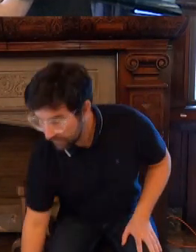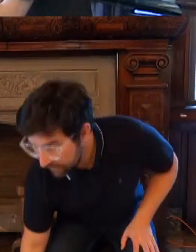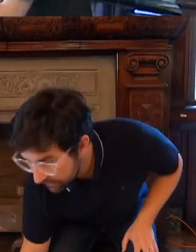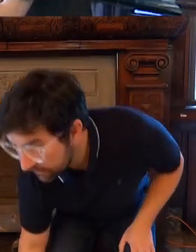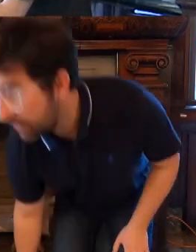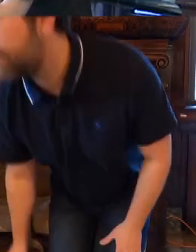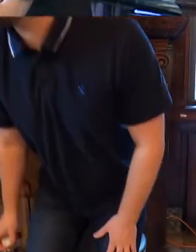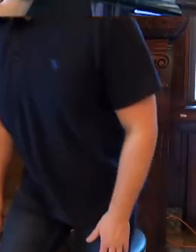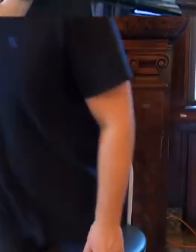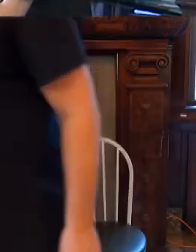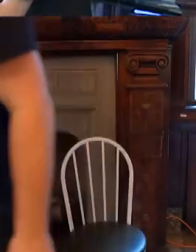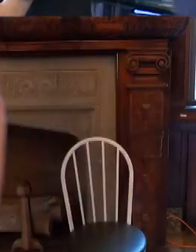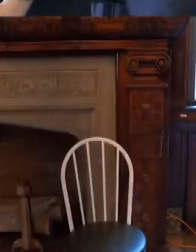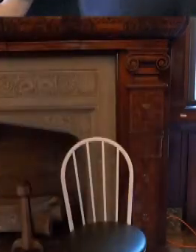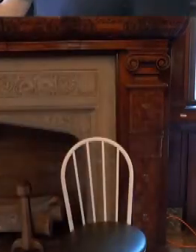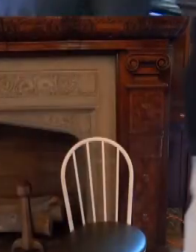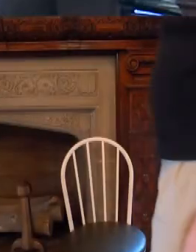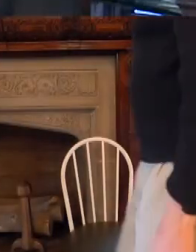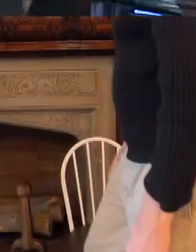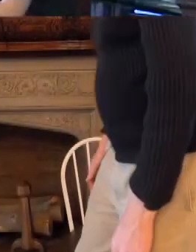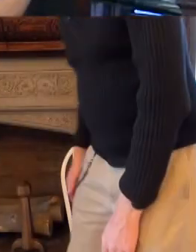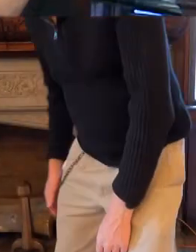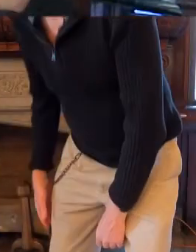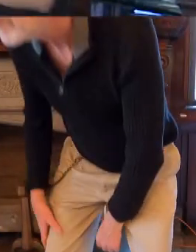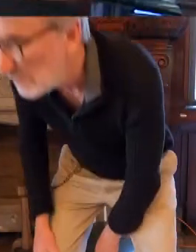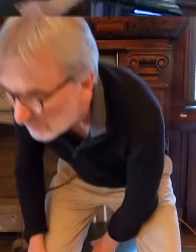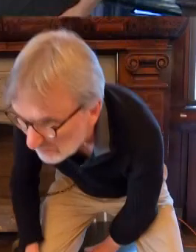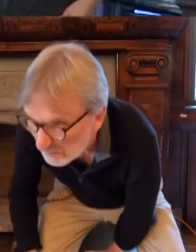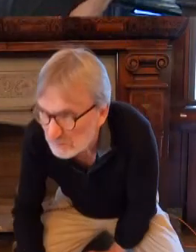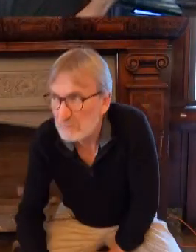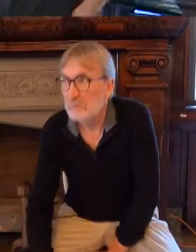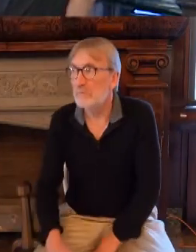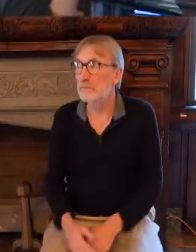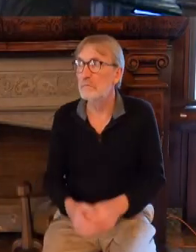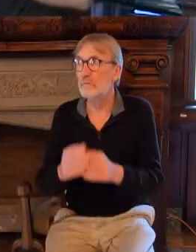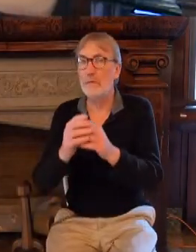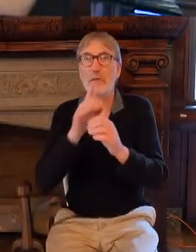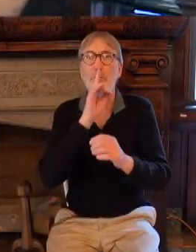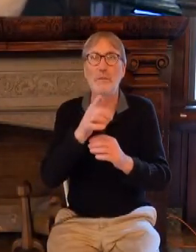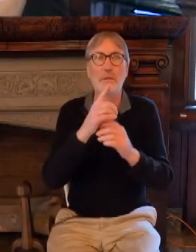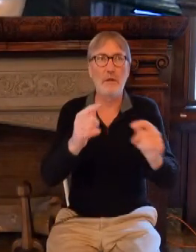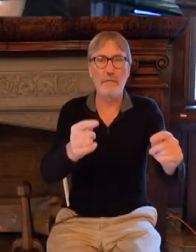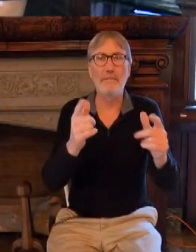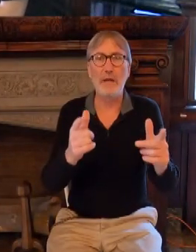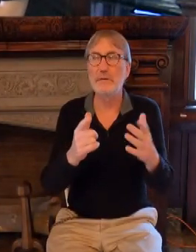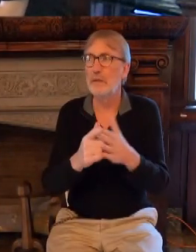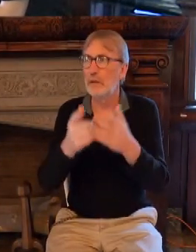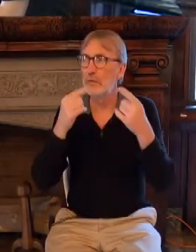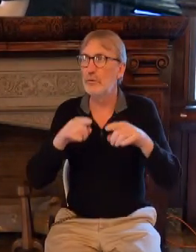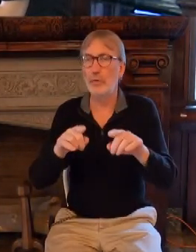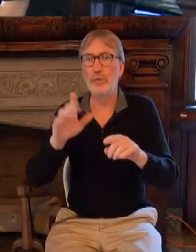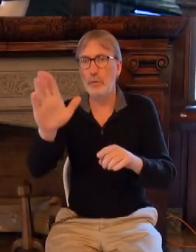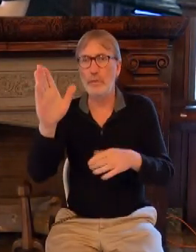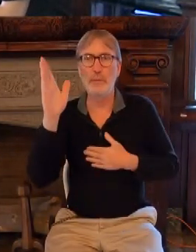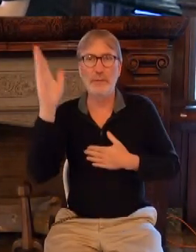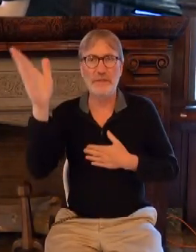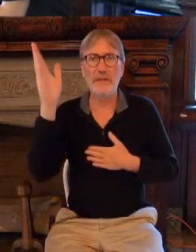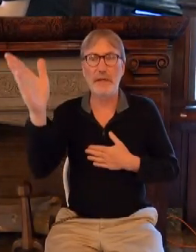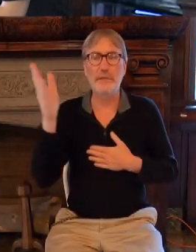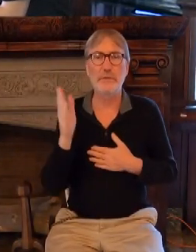Just real quick, presentation, there